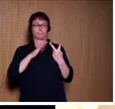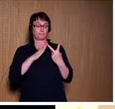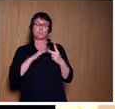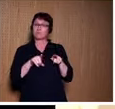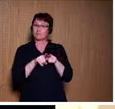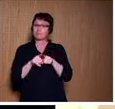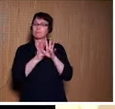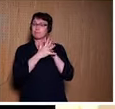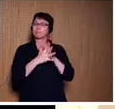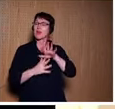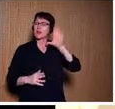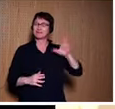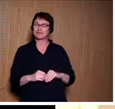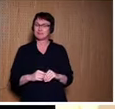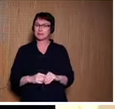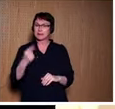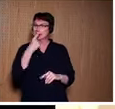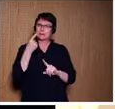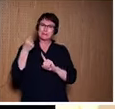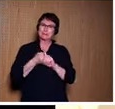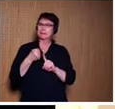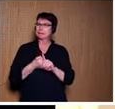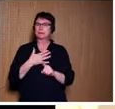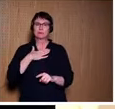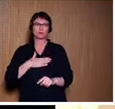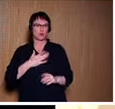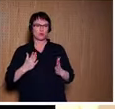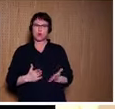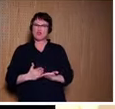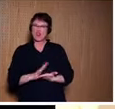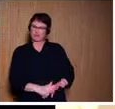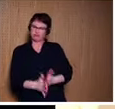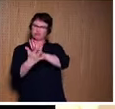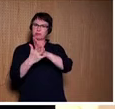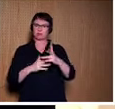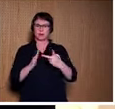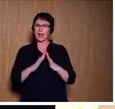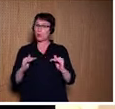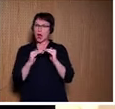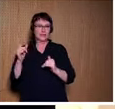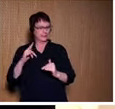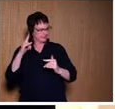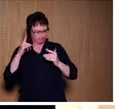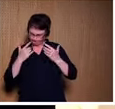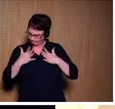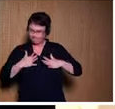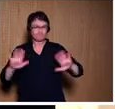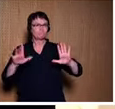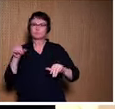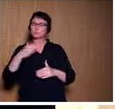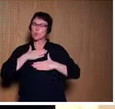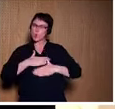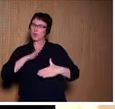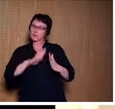deploying agendas against social justice, human rights, and equality that are